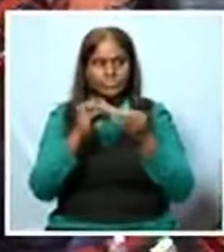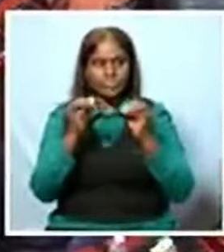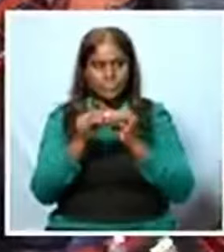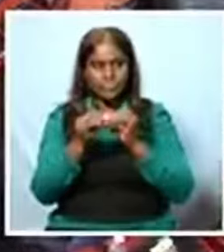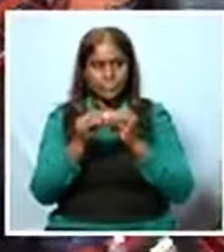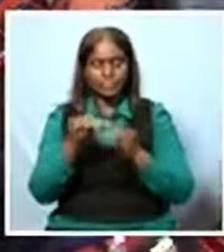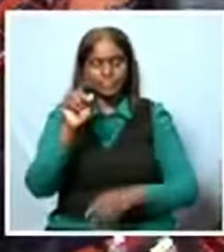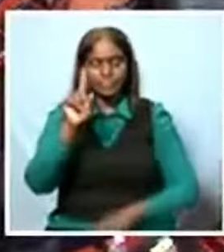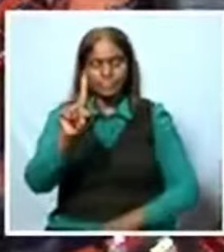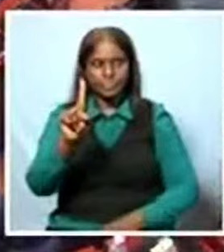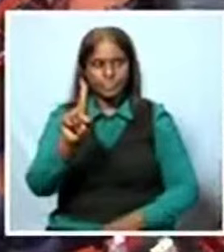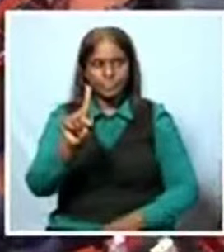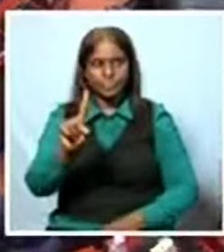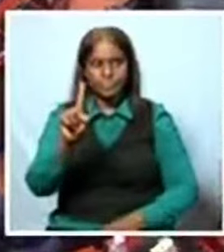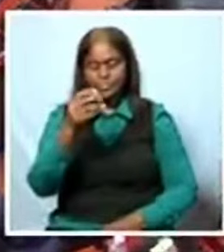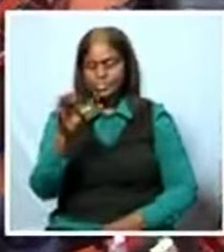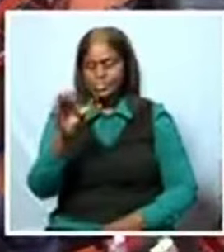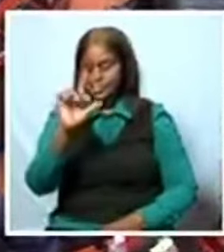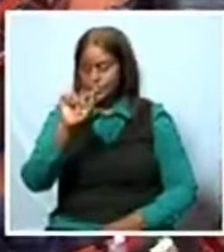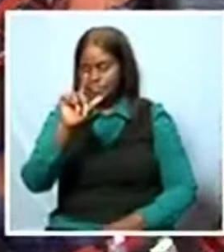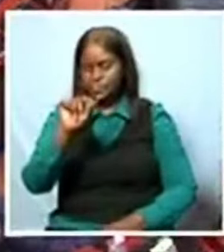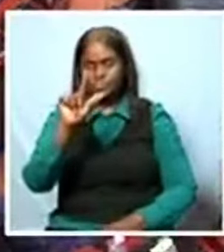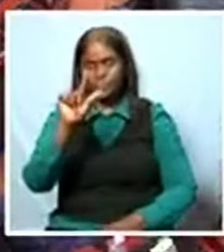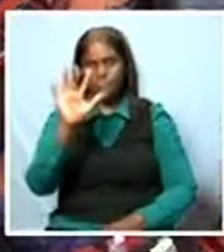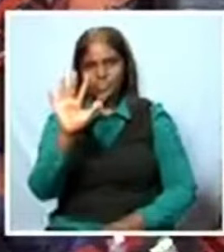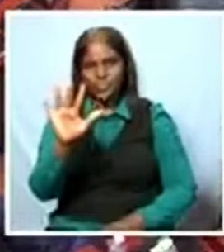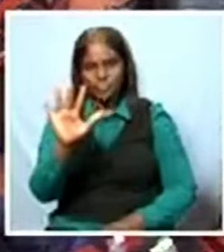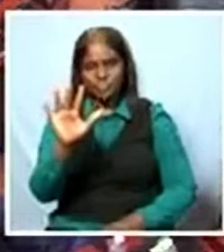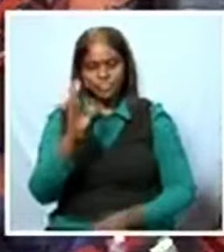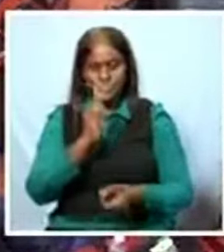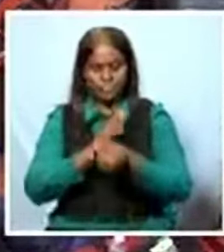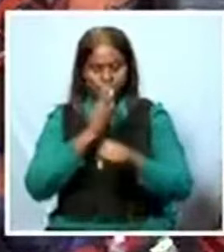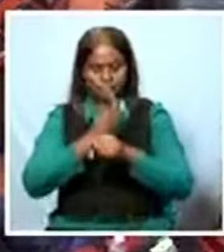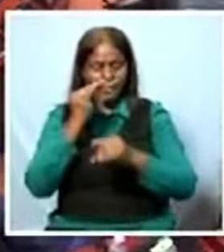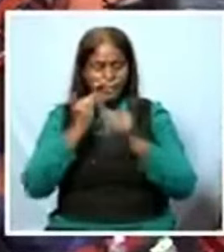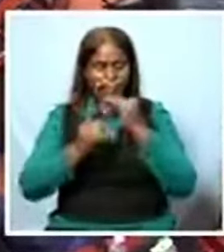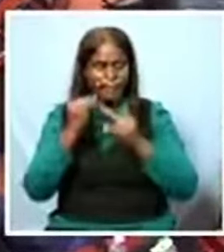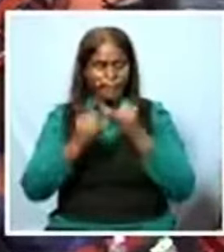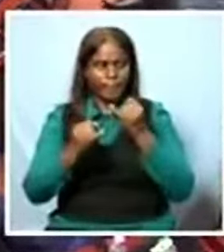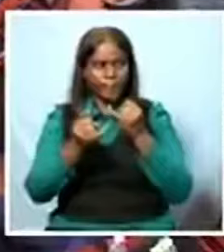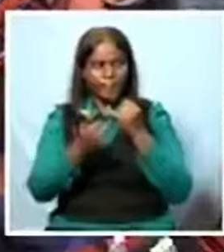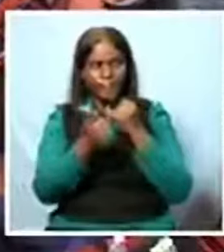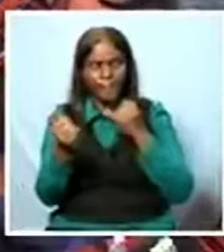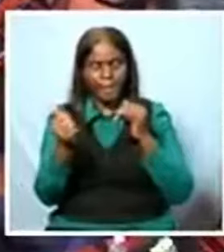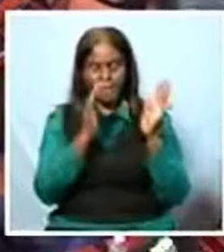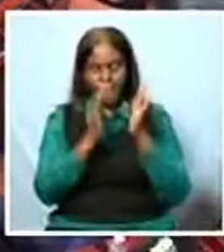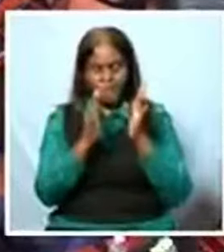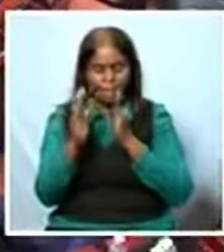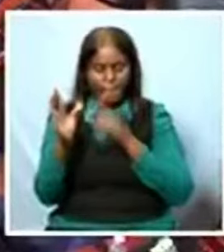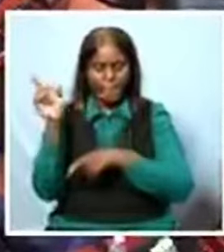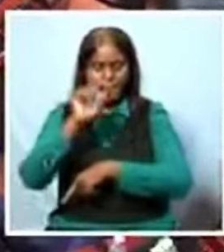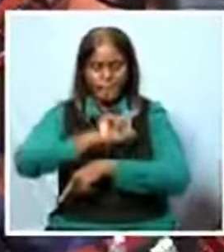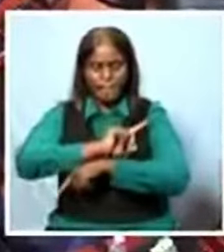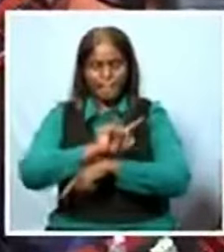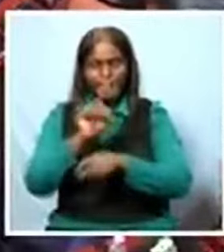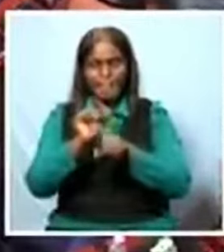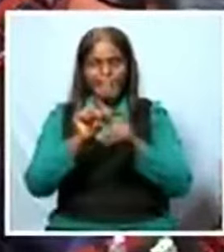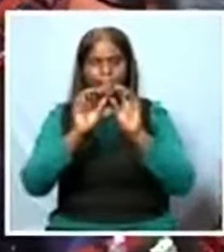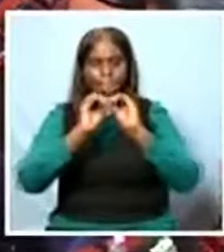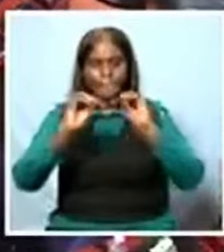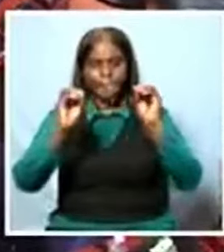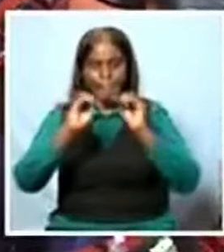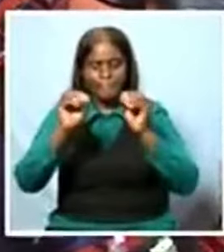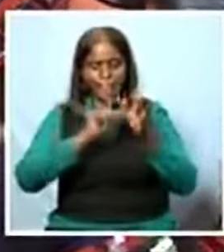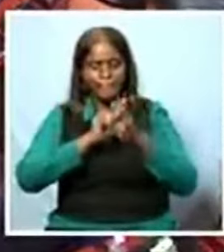Bill number 1 of 2025. Thereafter, other order of the day includes the Teaching